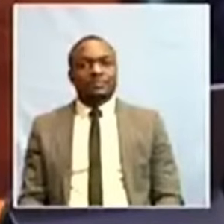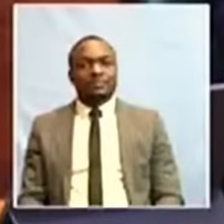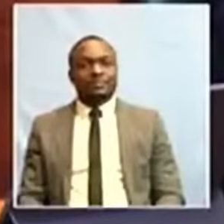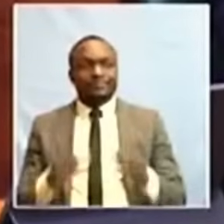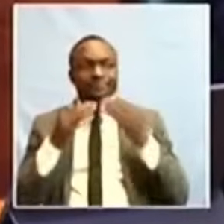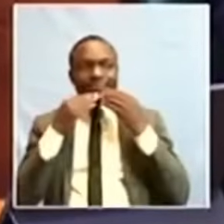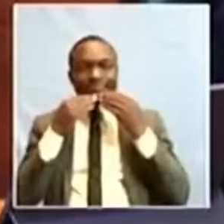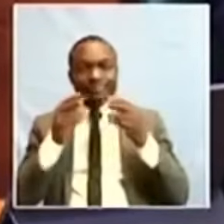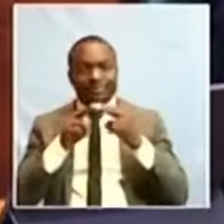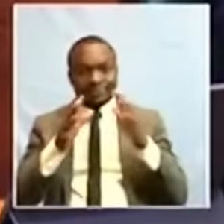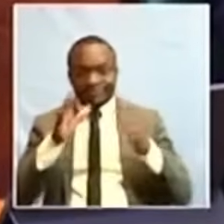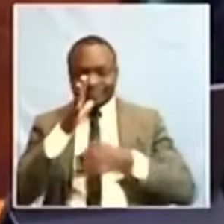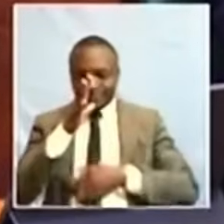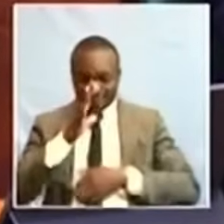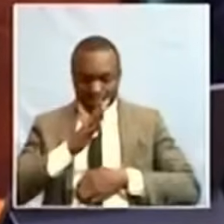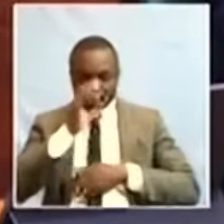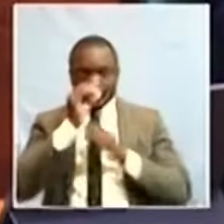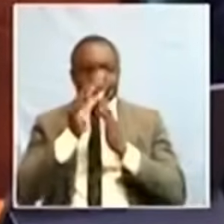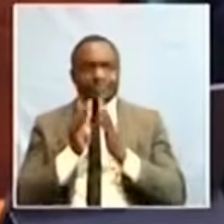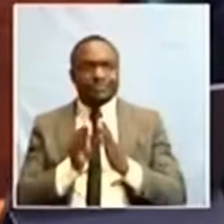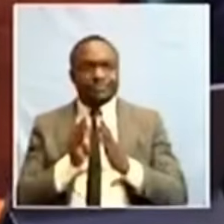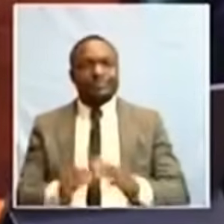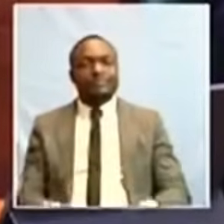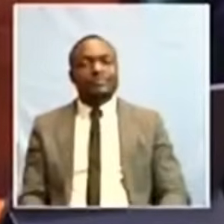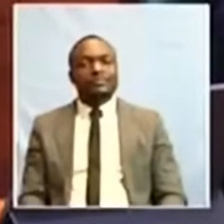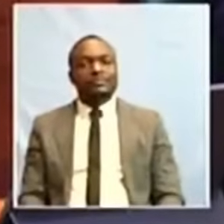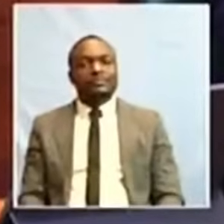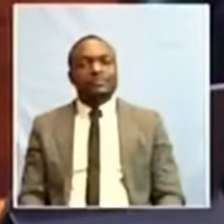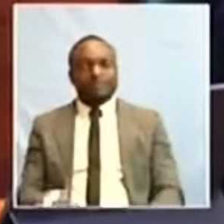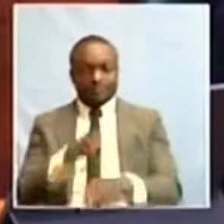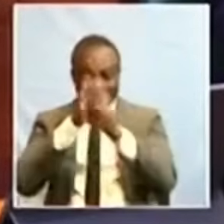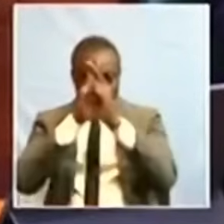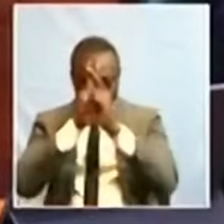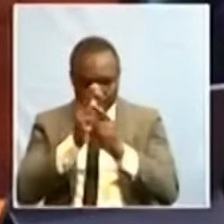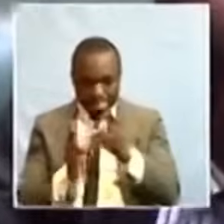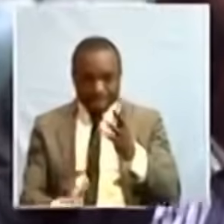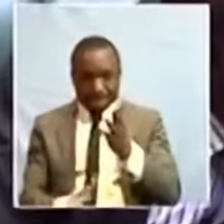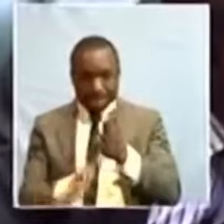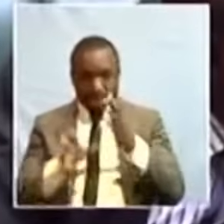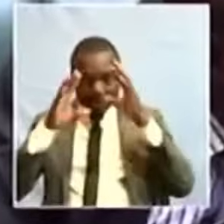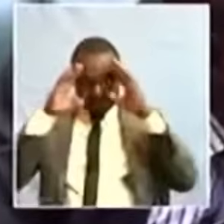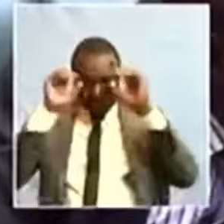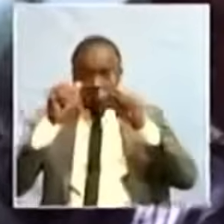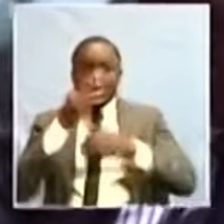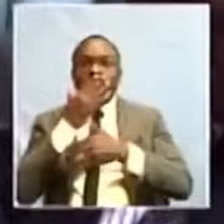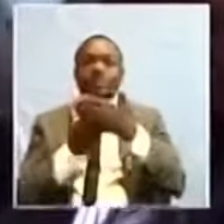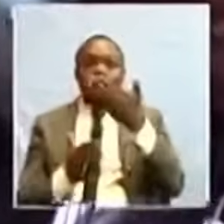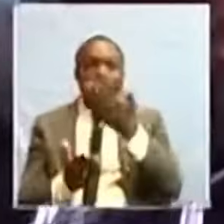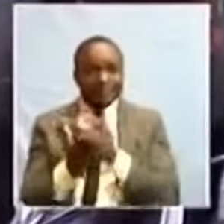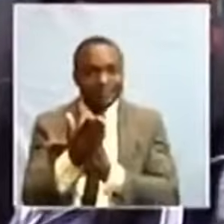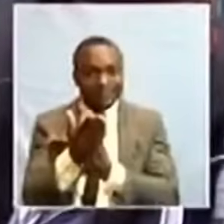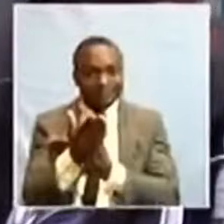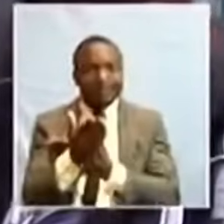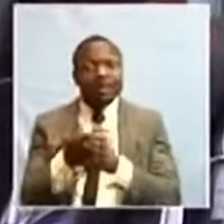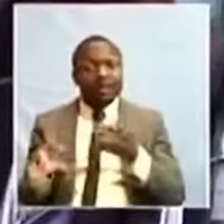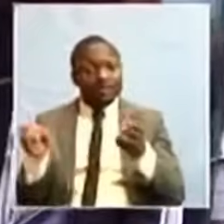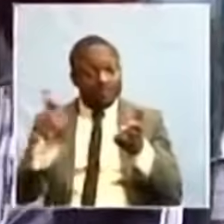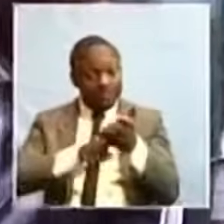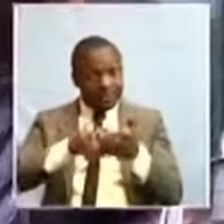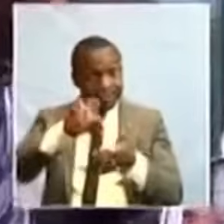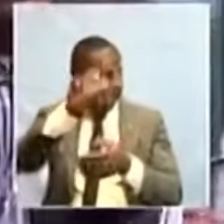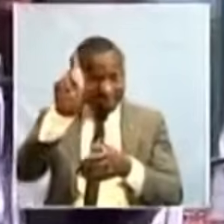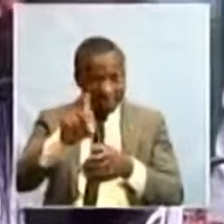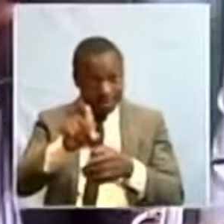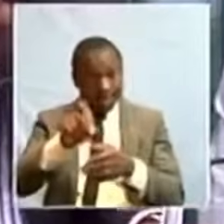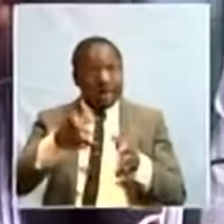Thank you very much, Madam Speaker. I honor the Vice President. Good morning. I'll repeat the question that